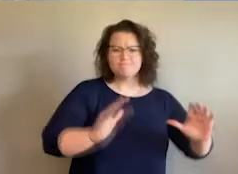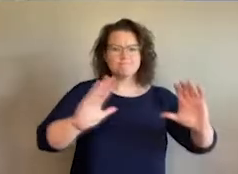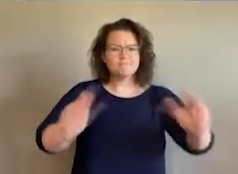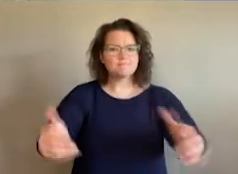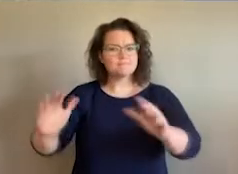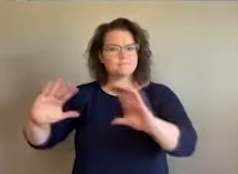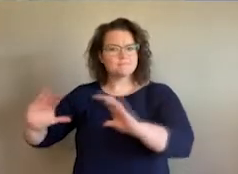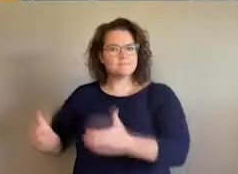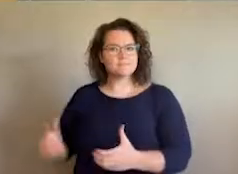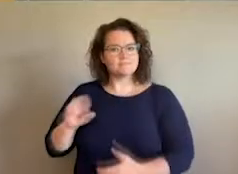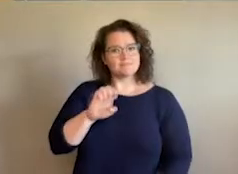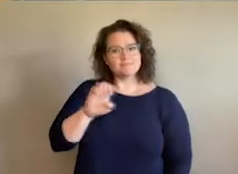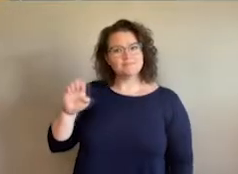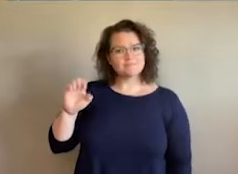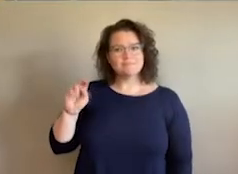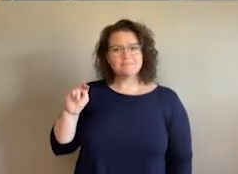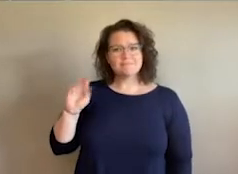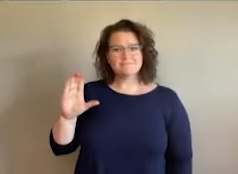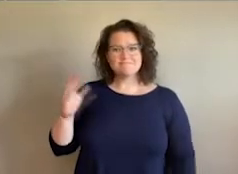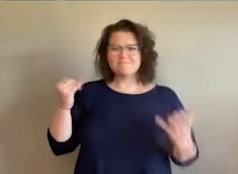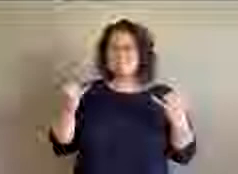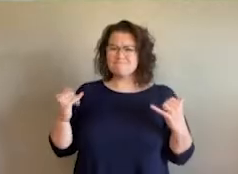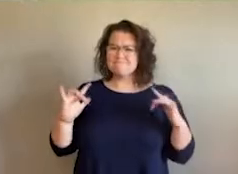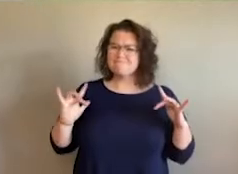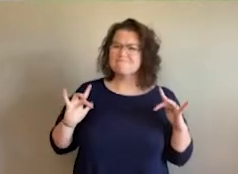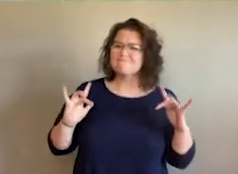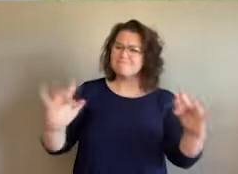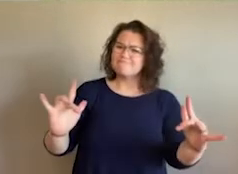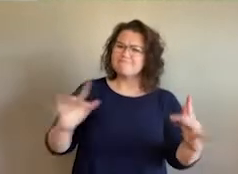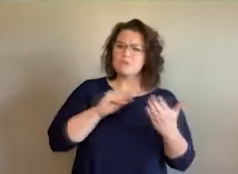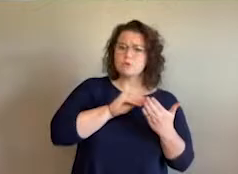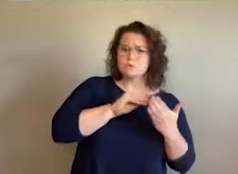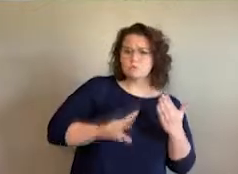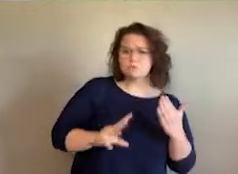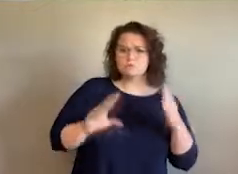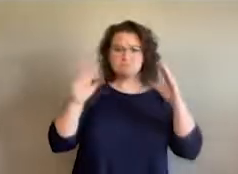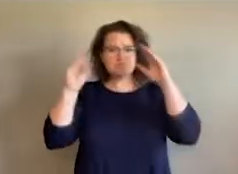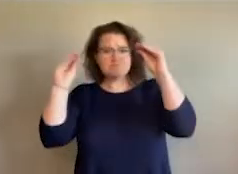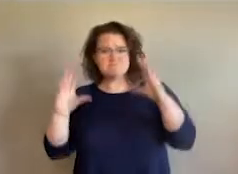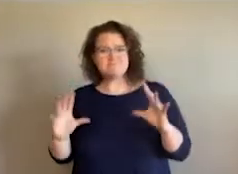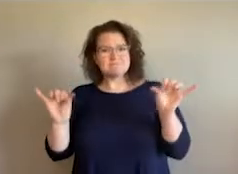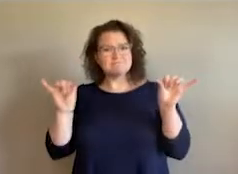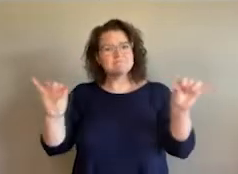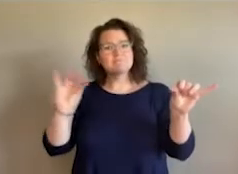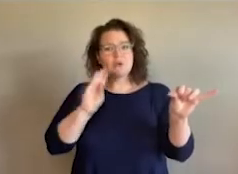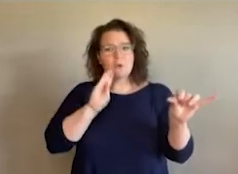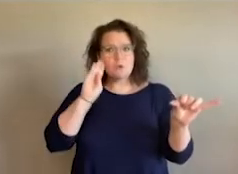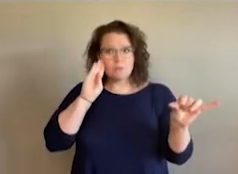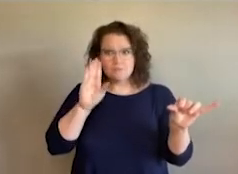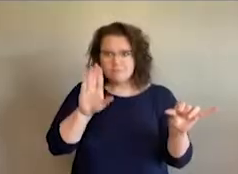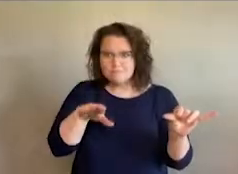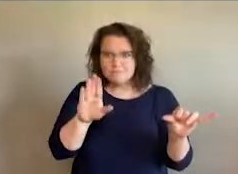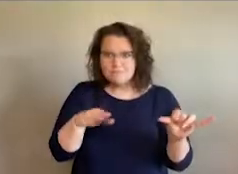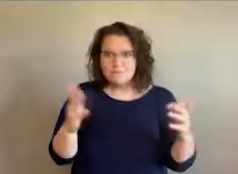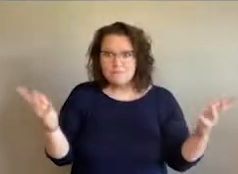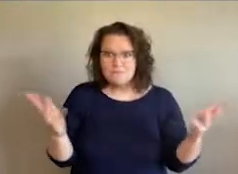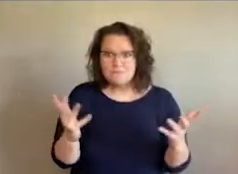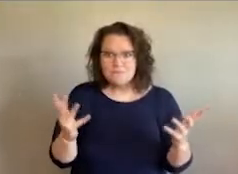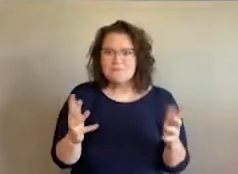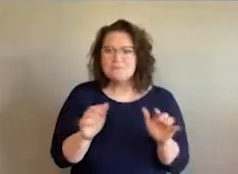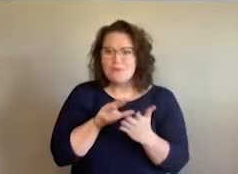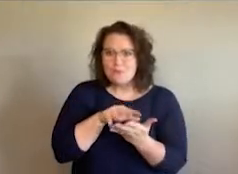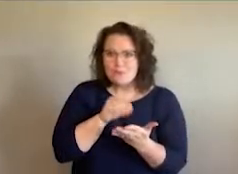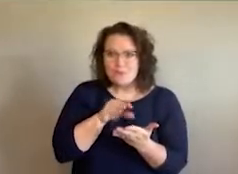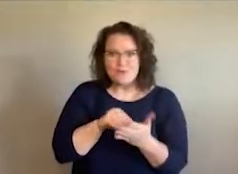While classrooms across eastern North Carolina stand empty and students and teachers are tucked away at home, we know a great secret. Learning